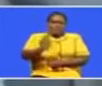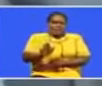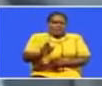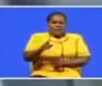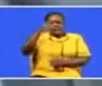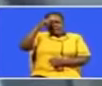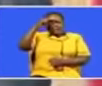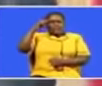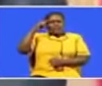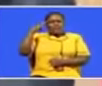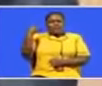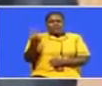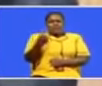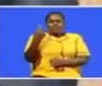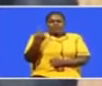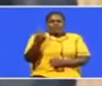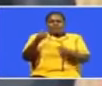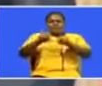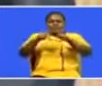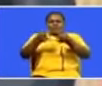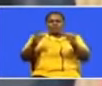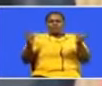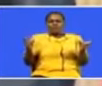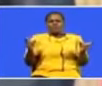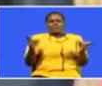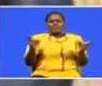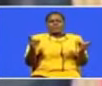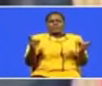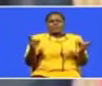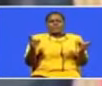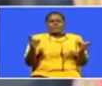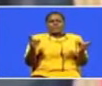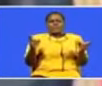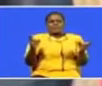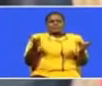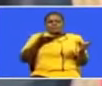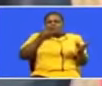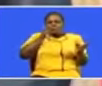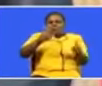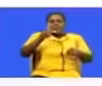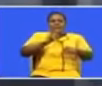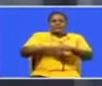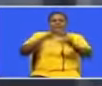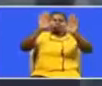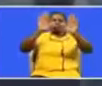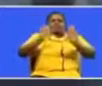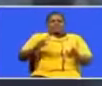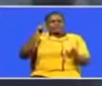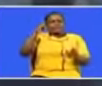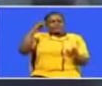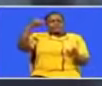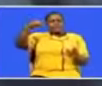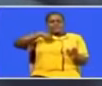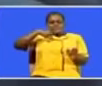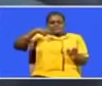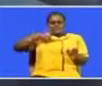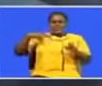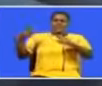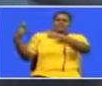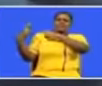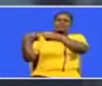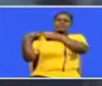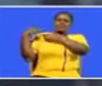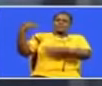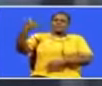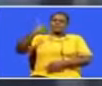Be forced to sell your produce. So you will sell when you think is necessary and when there is need. Because I am the custodian